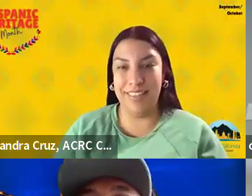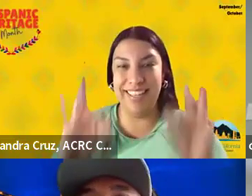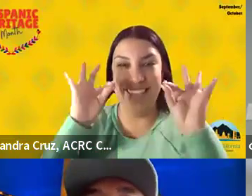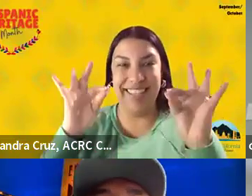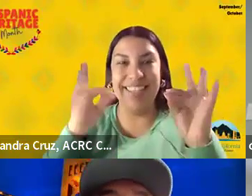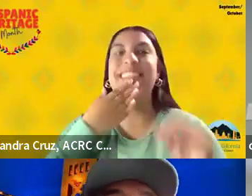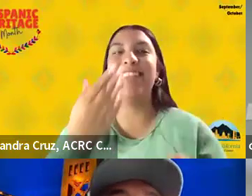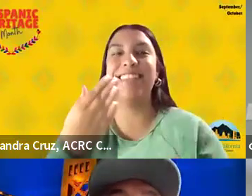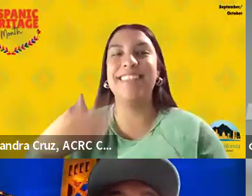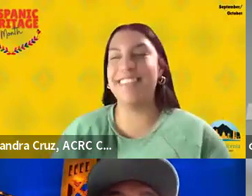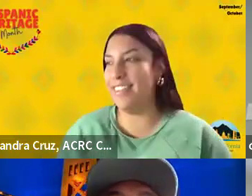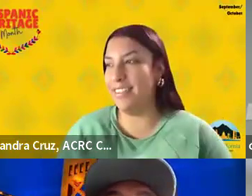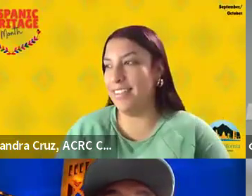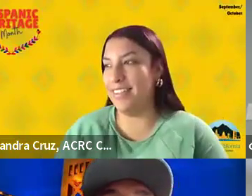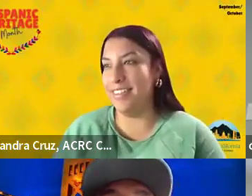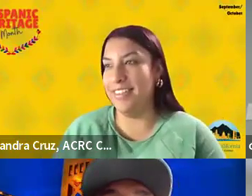Good job.